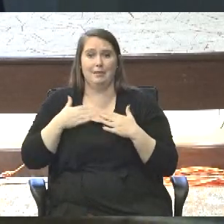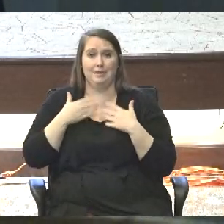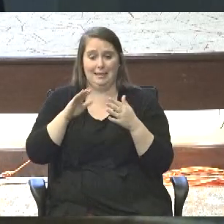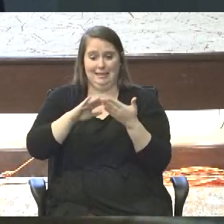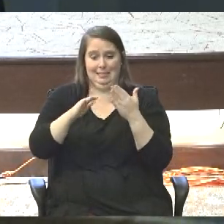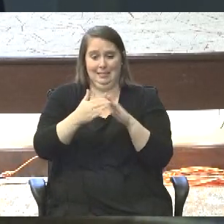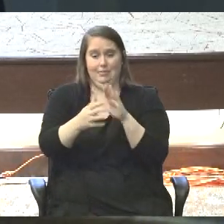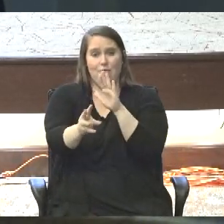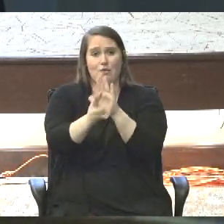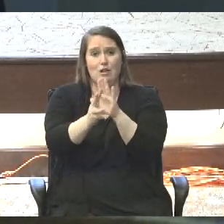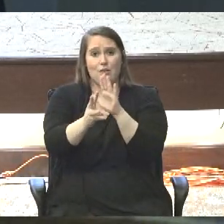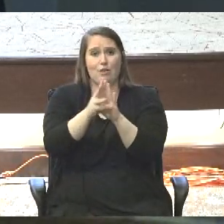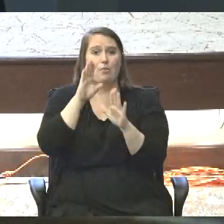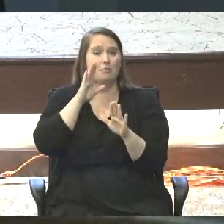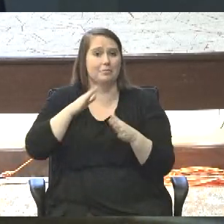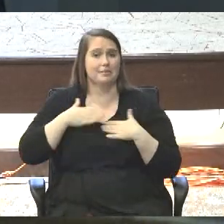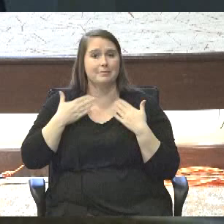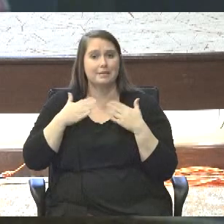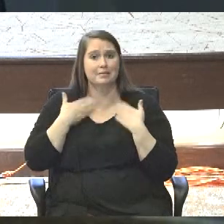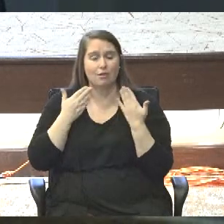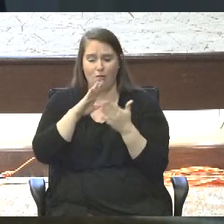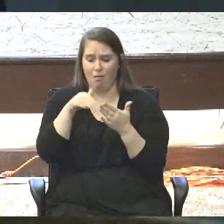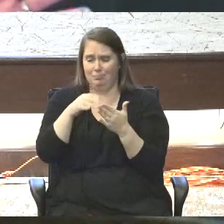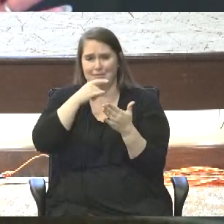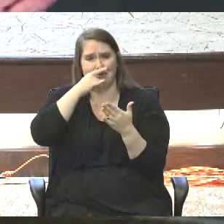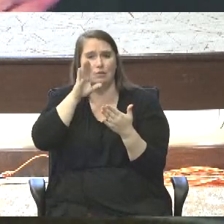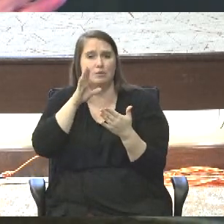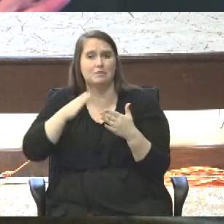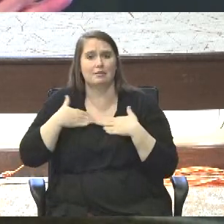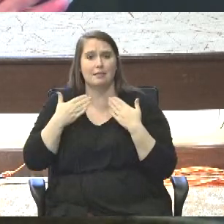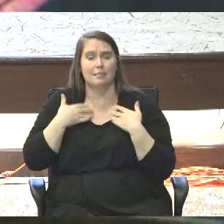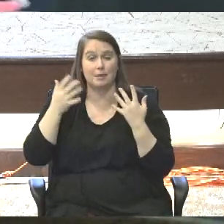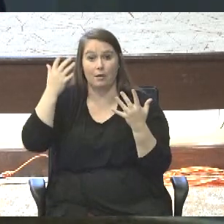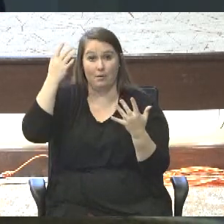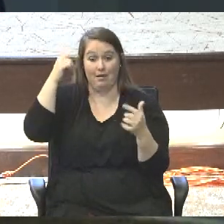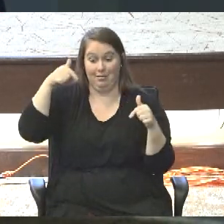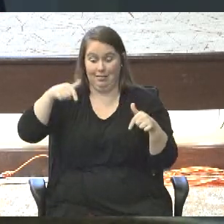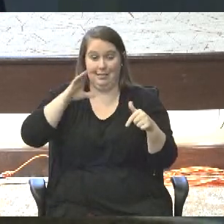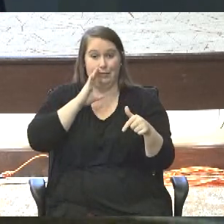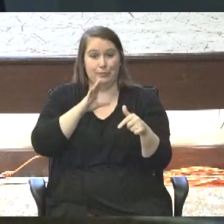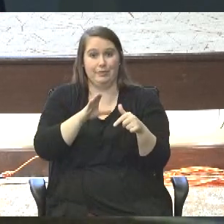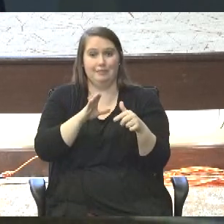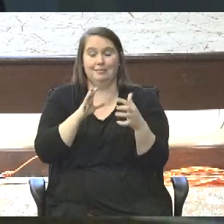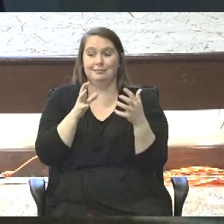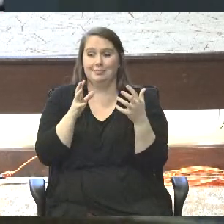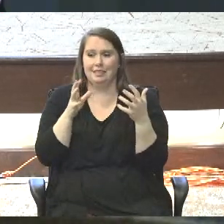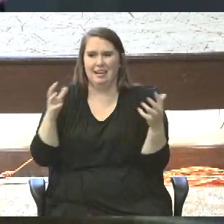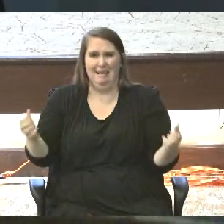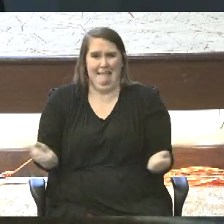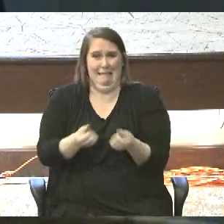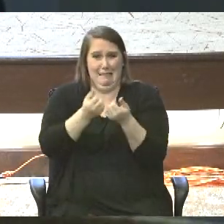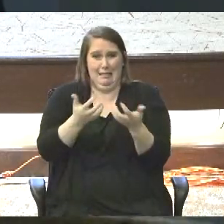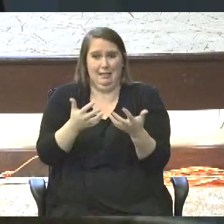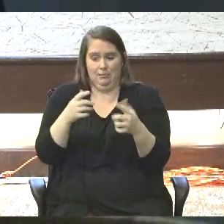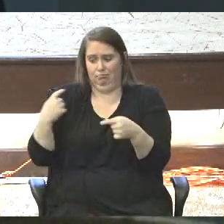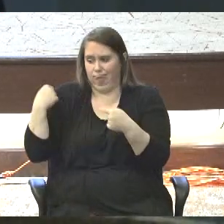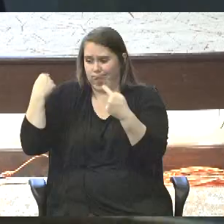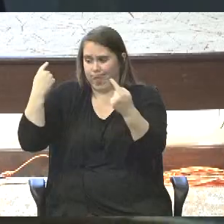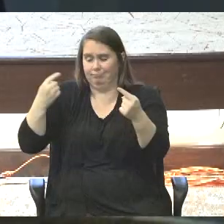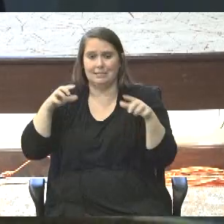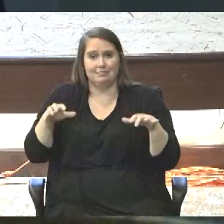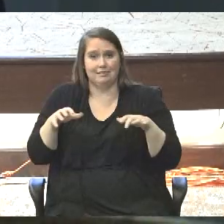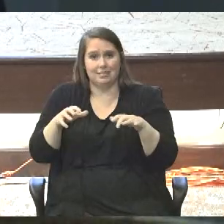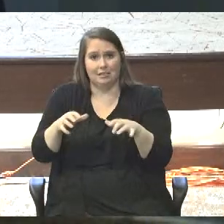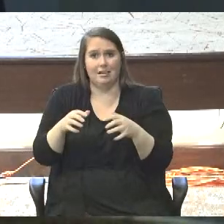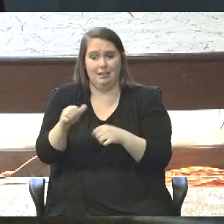of Waco is going to be happy, because this is going to be, of everything that we have done and have